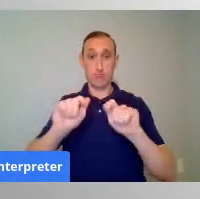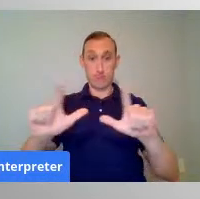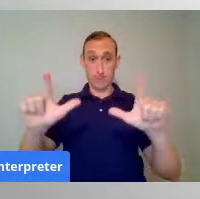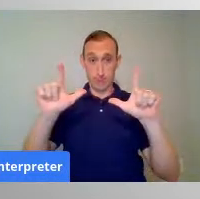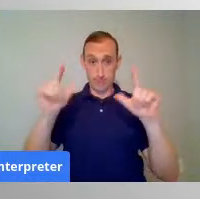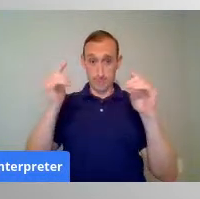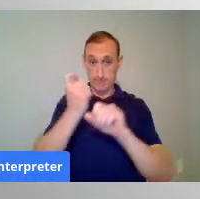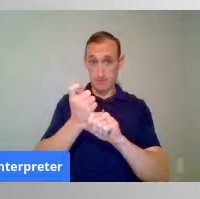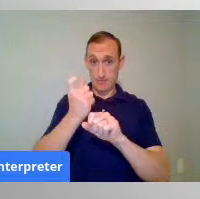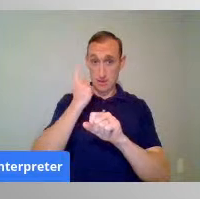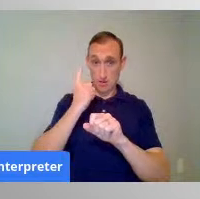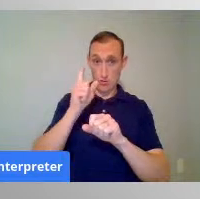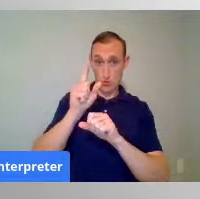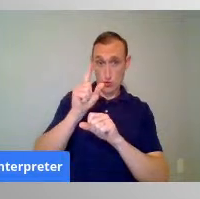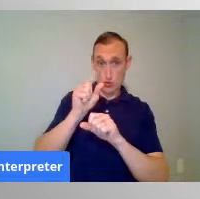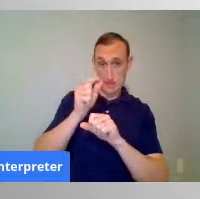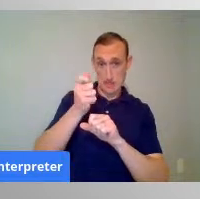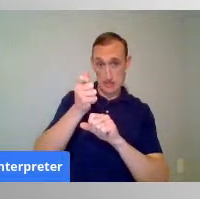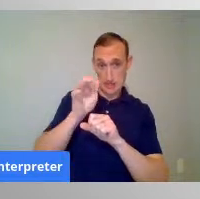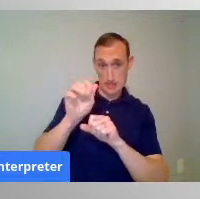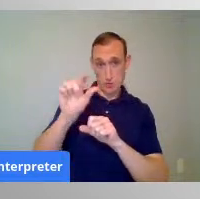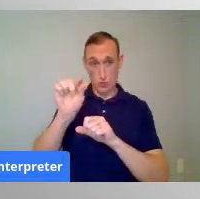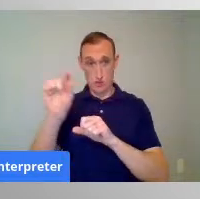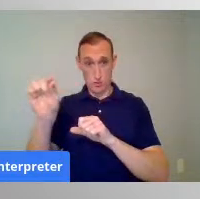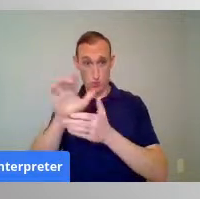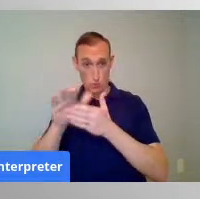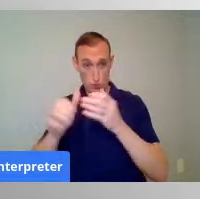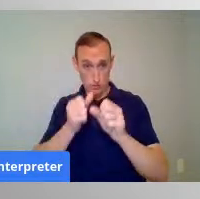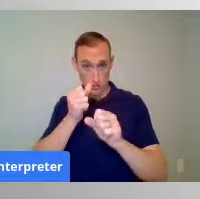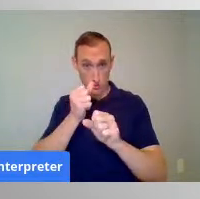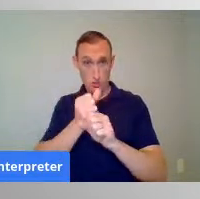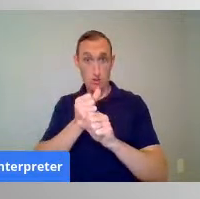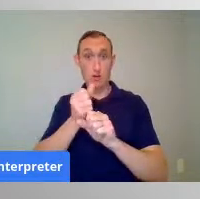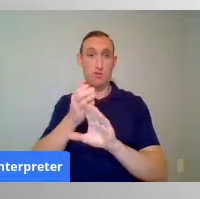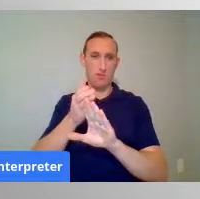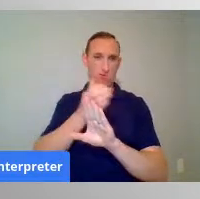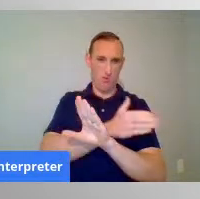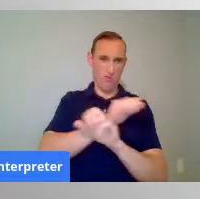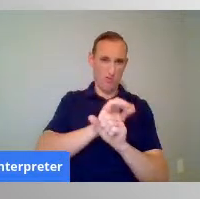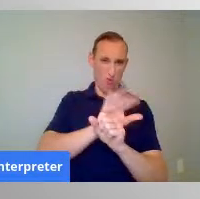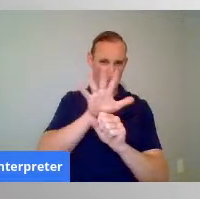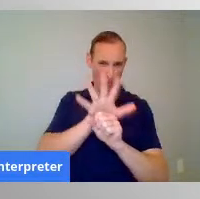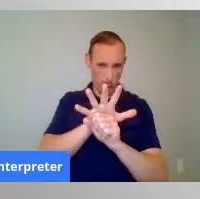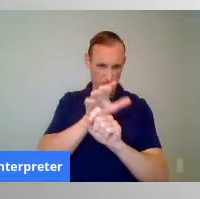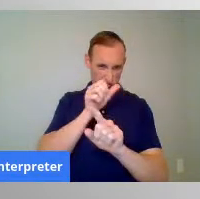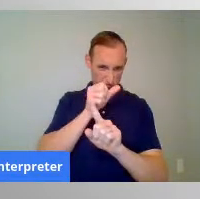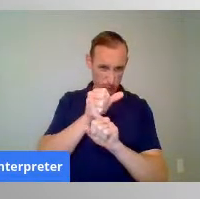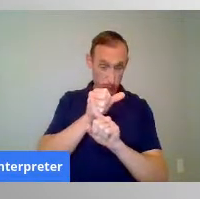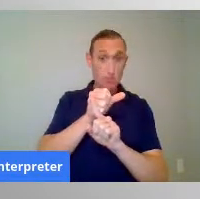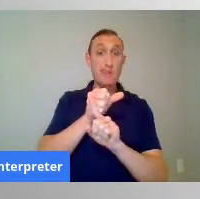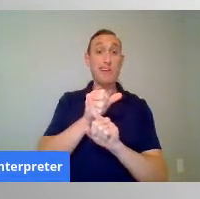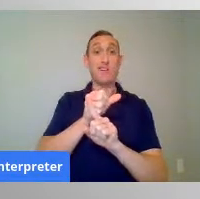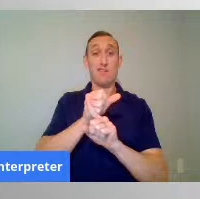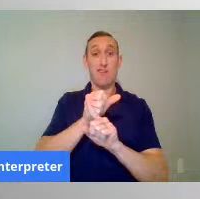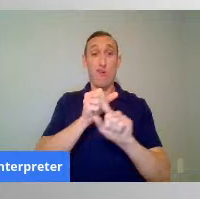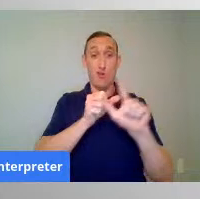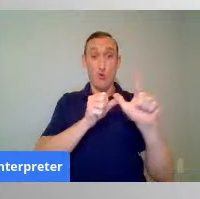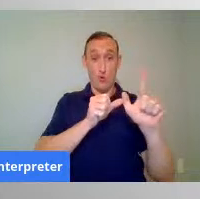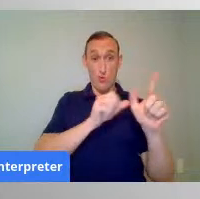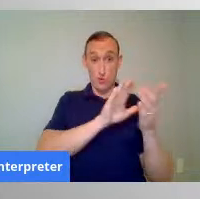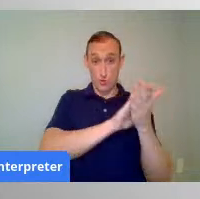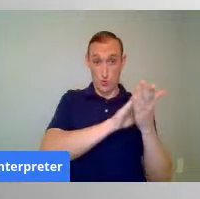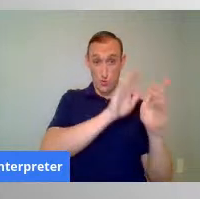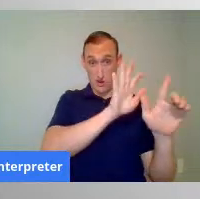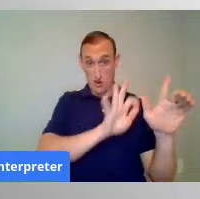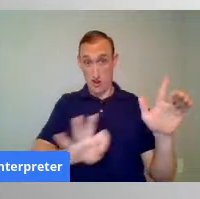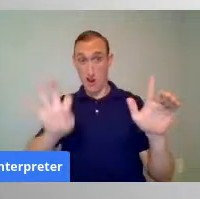Last year, for the 2019-2020 school year, prior to the pandemic, 9 out of the 21 schools provided a